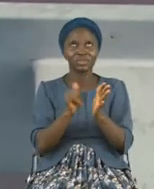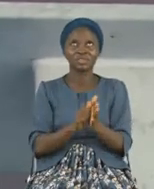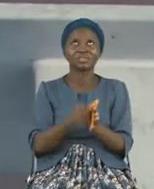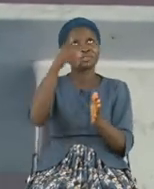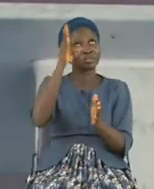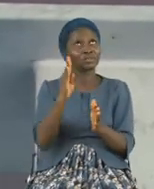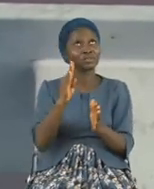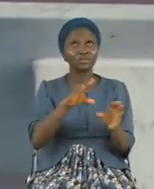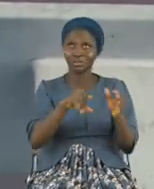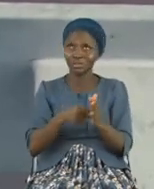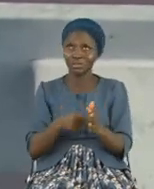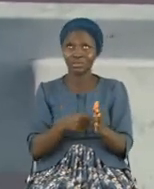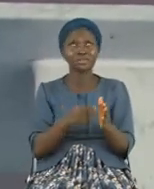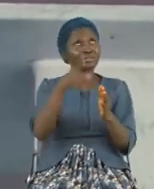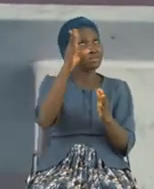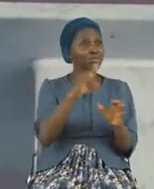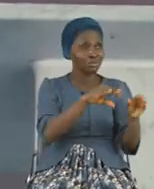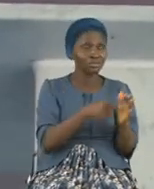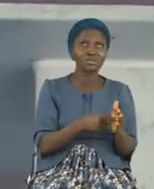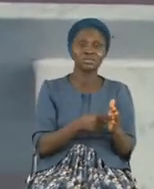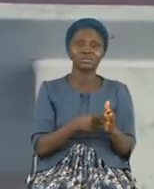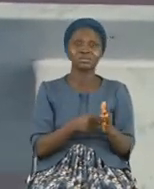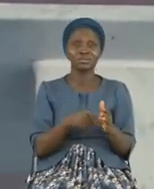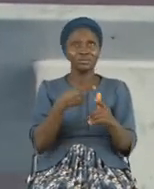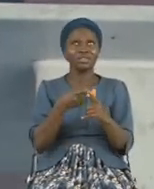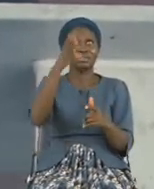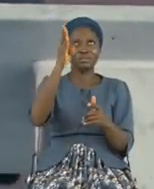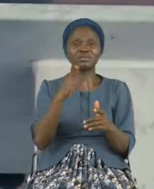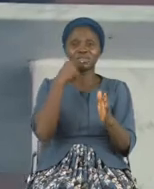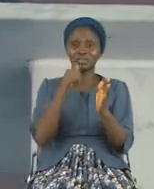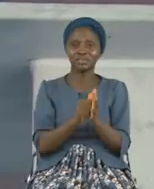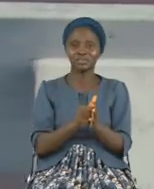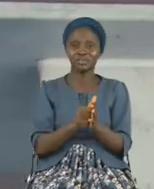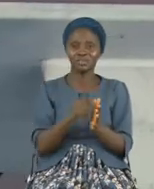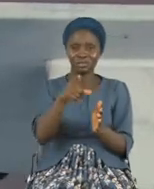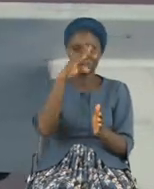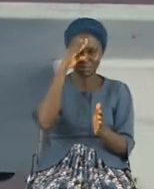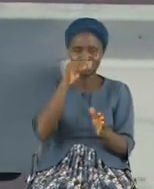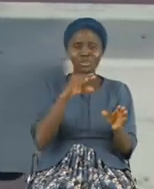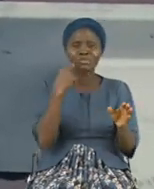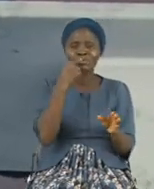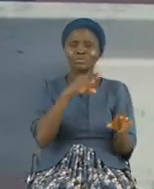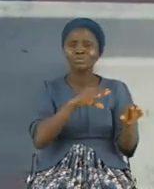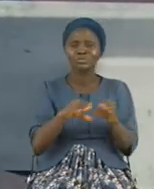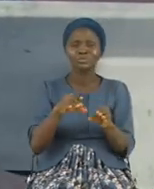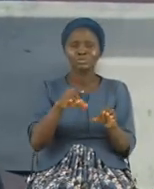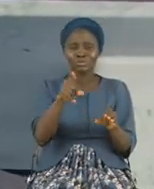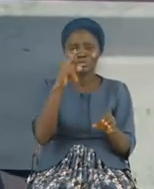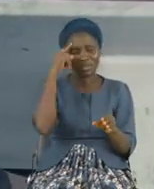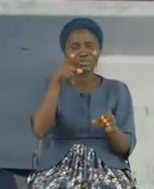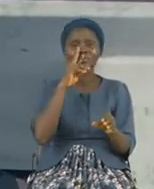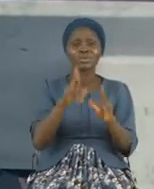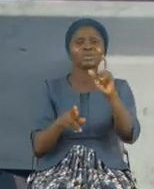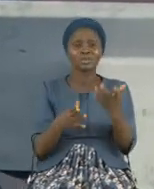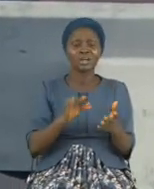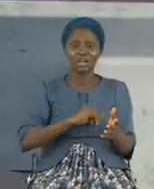said, young man, who do you think you are? I told you, do this. You didn't. Or I told you not to